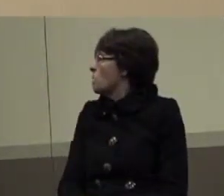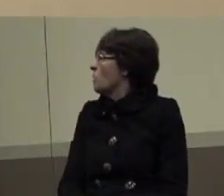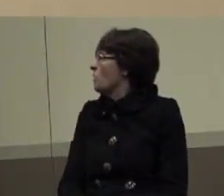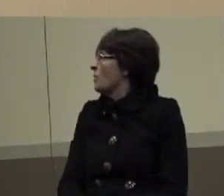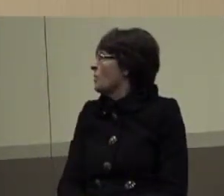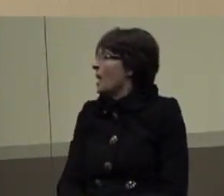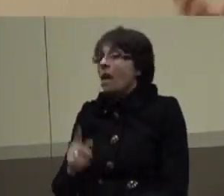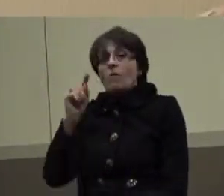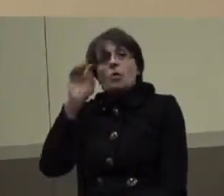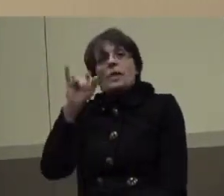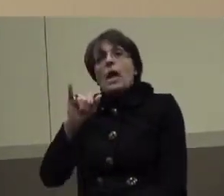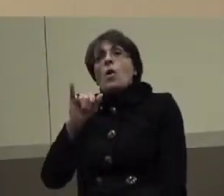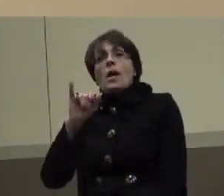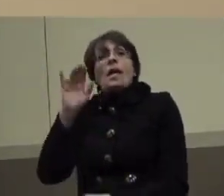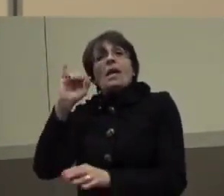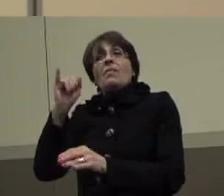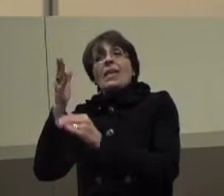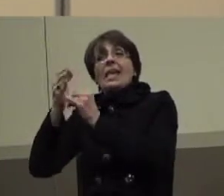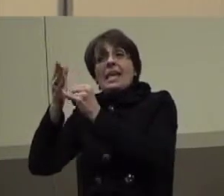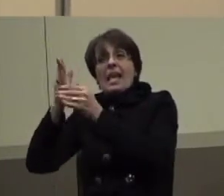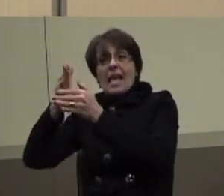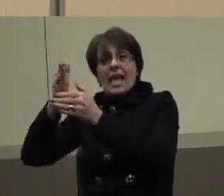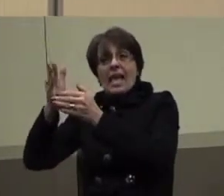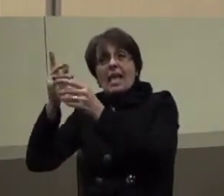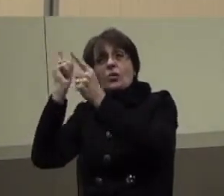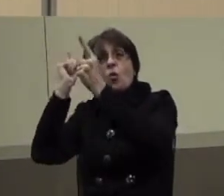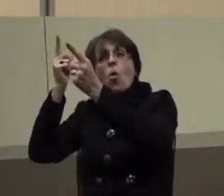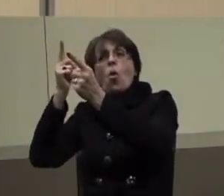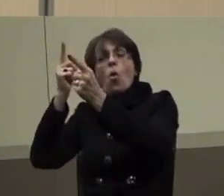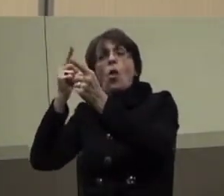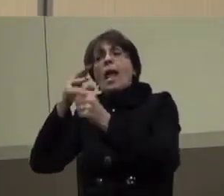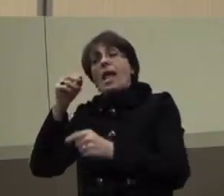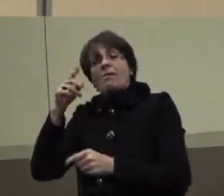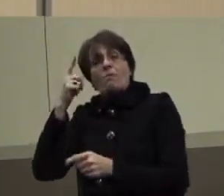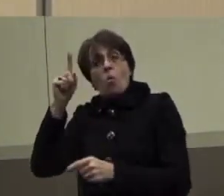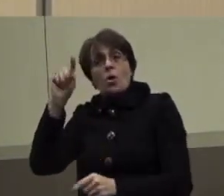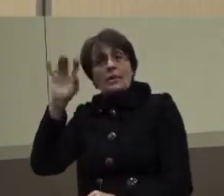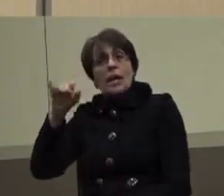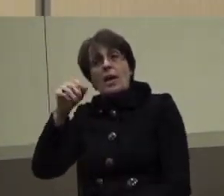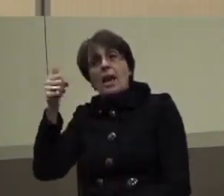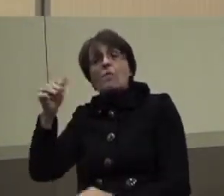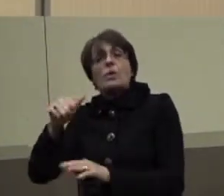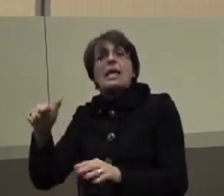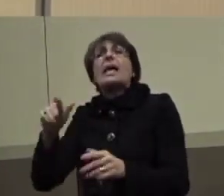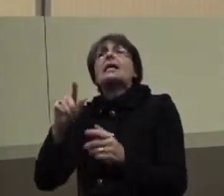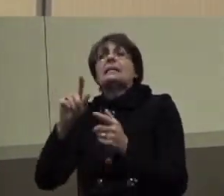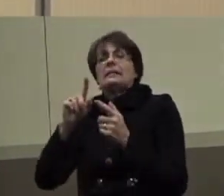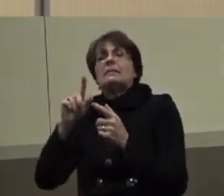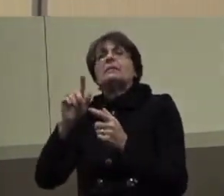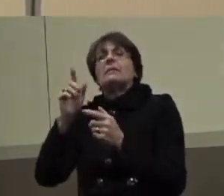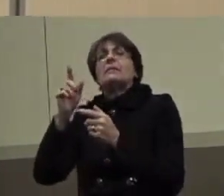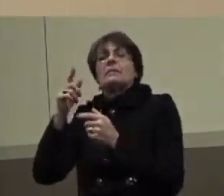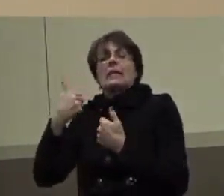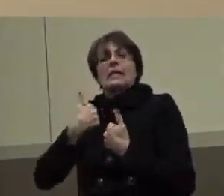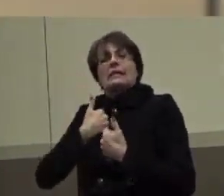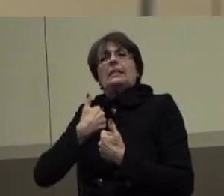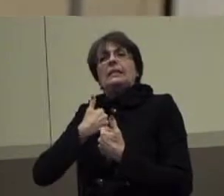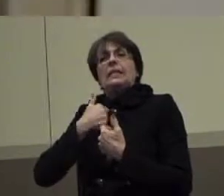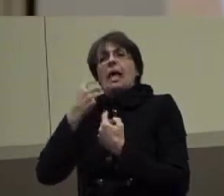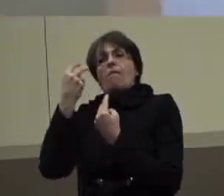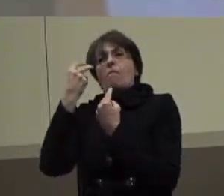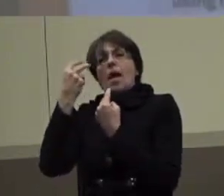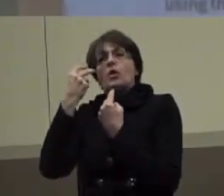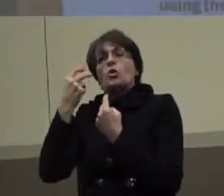Terry and for all of our kids is for them to start managing their own behavior, that self-monitoring. Remember, I told you John Hattie said that's